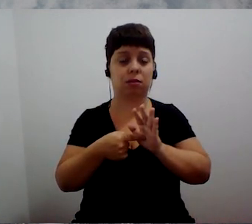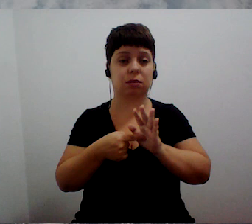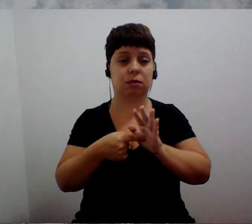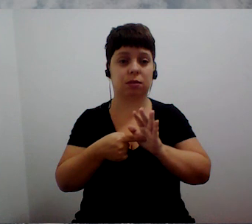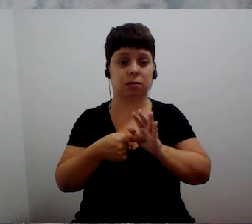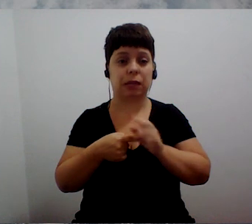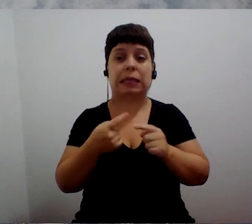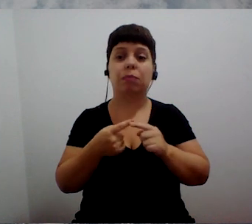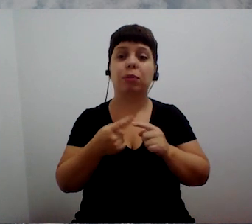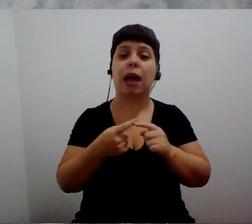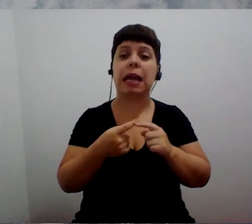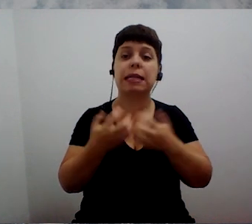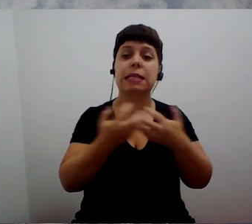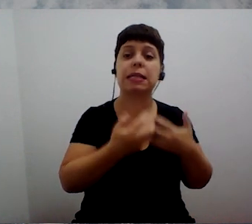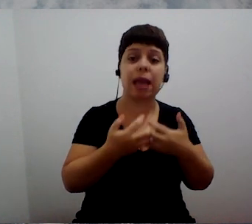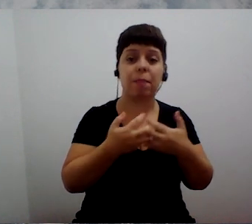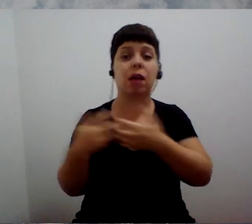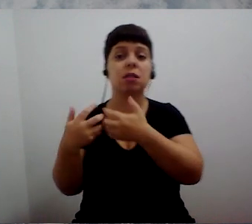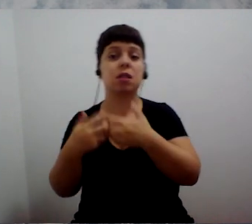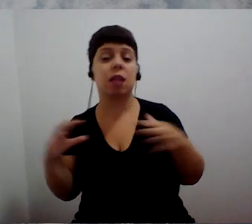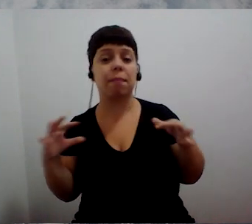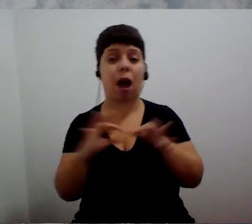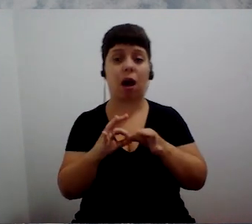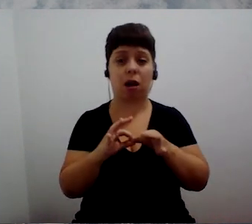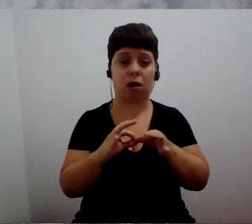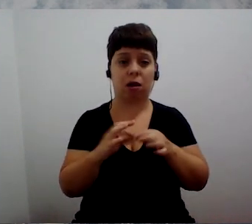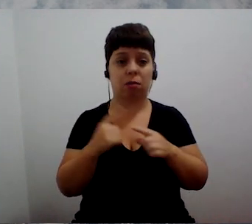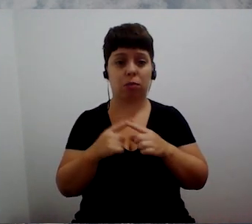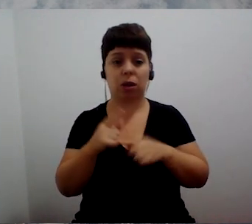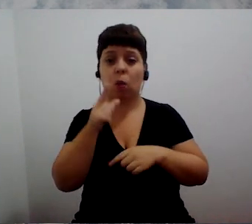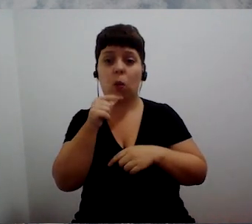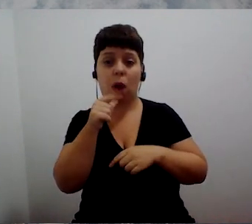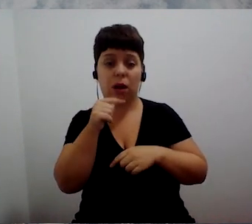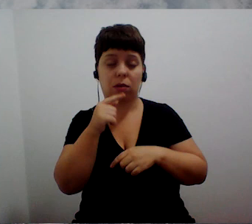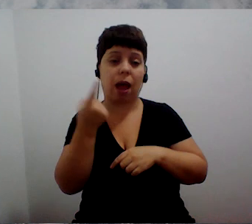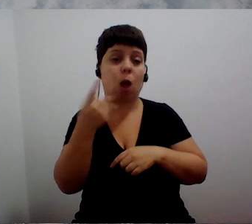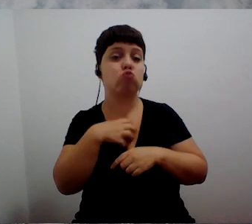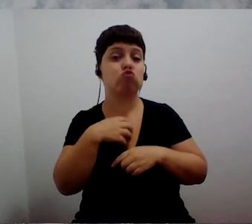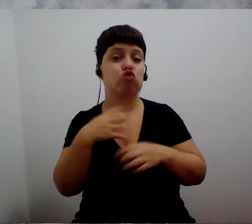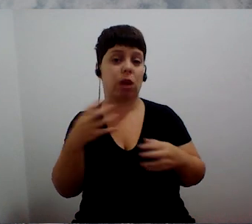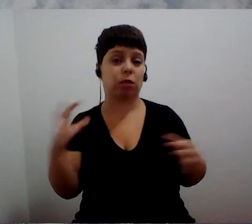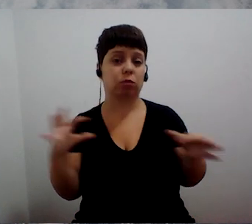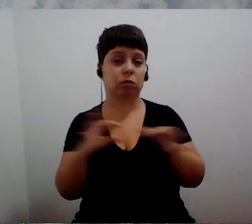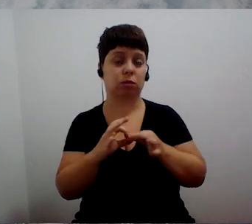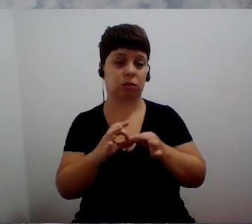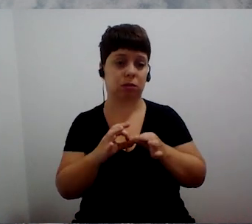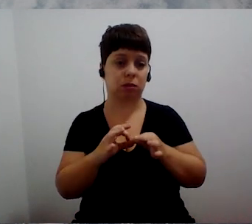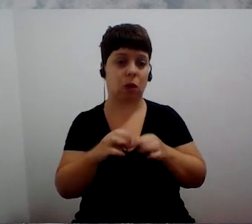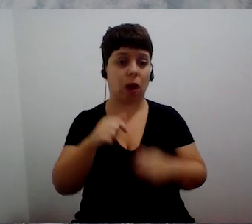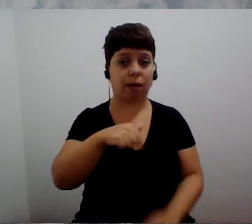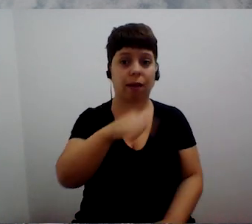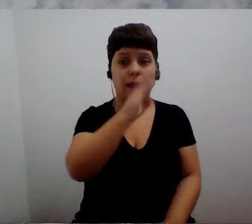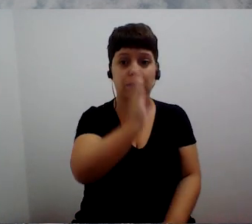connected systems, and water is promoting one of these linkages. And now in Brazil,